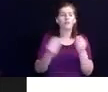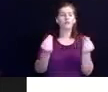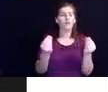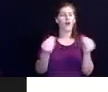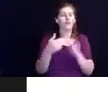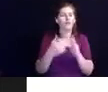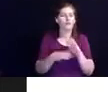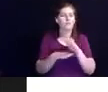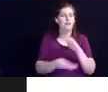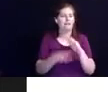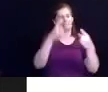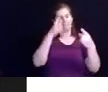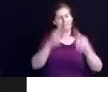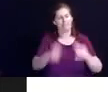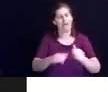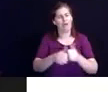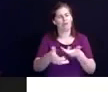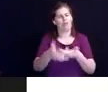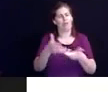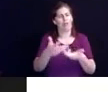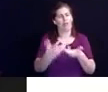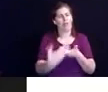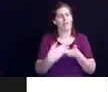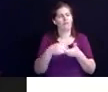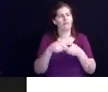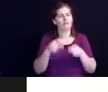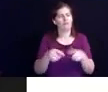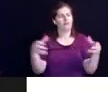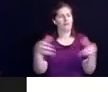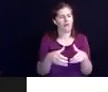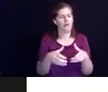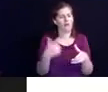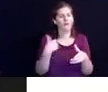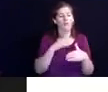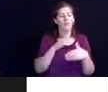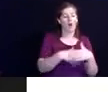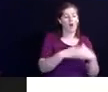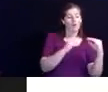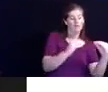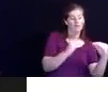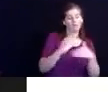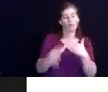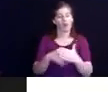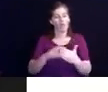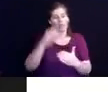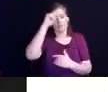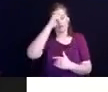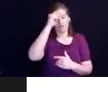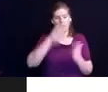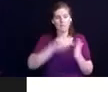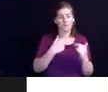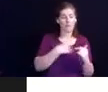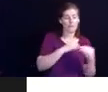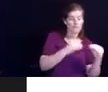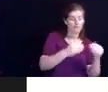basic agreements about how to engage during huddles. We have an all teach, all learn philosophy. We want people to be thinking and